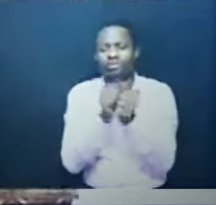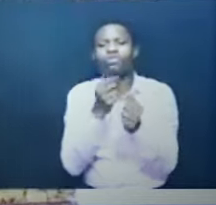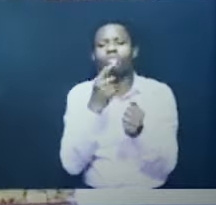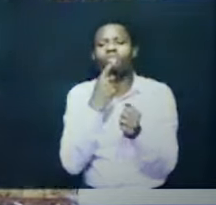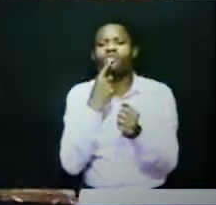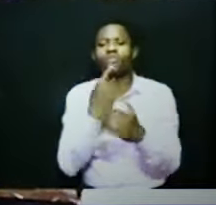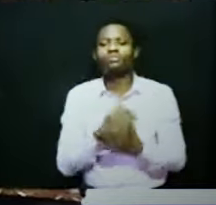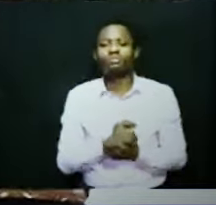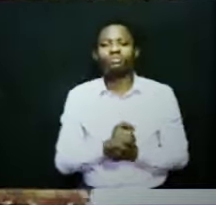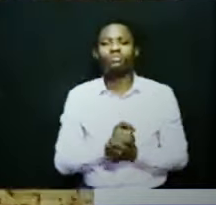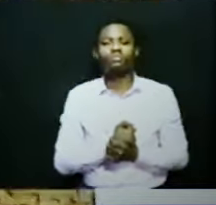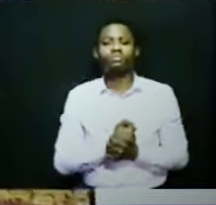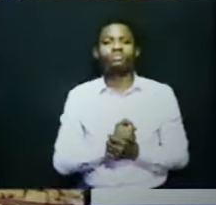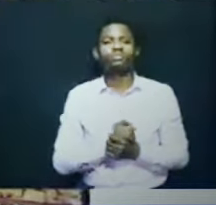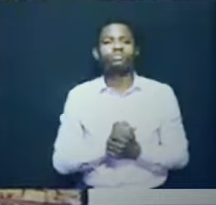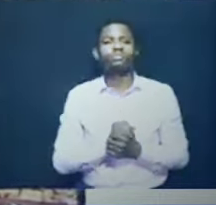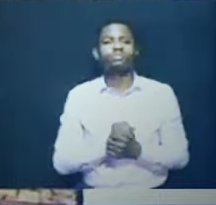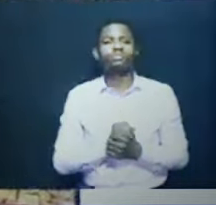say.